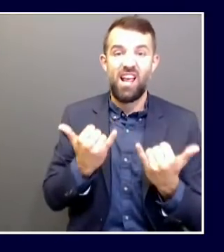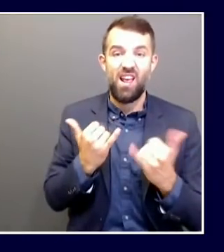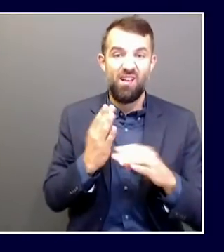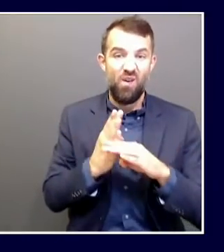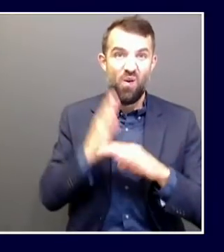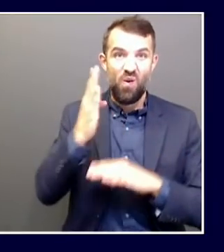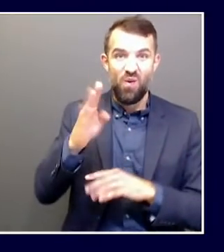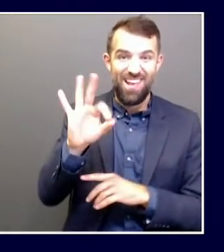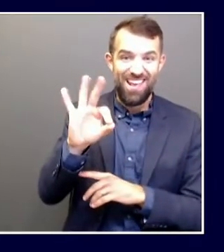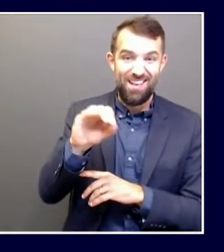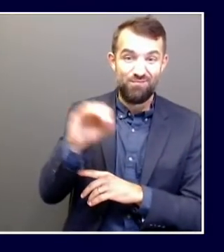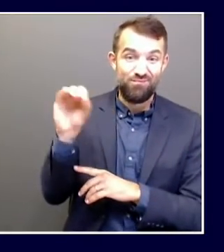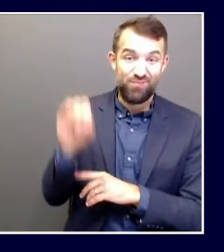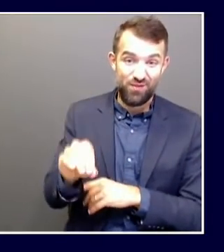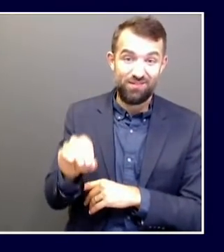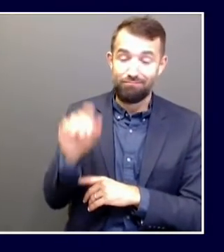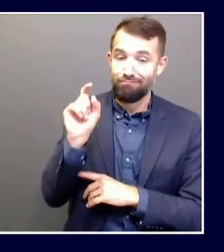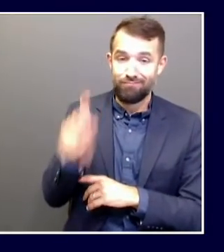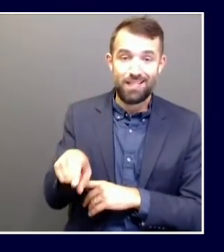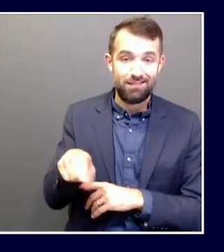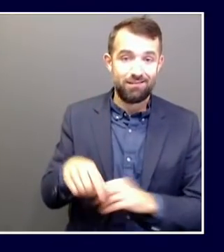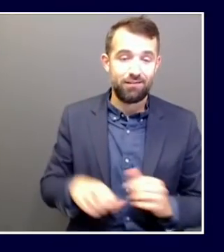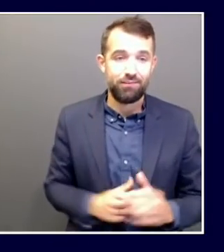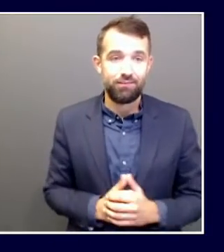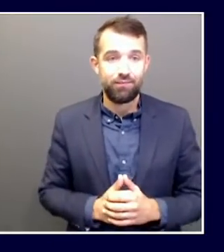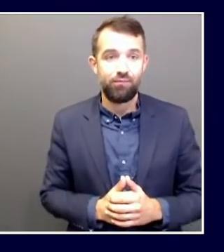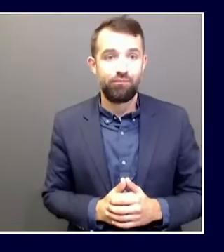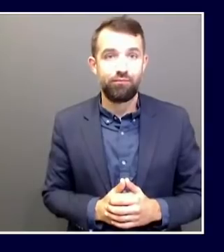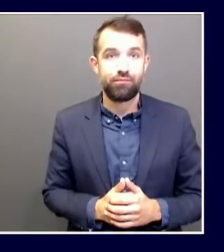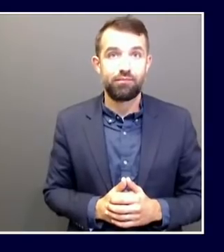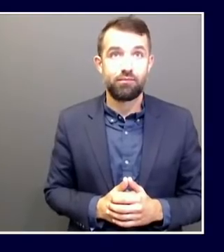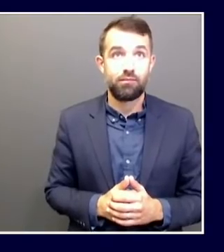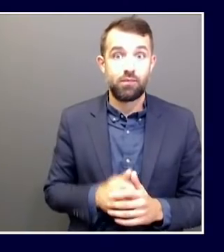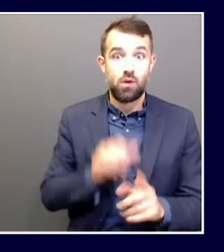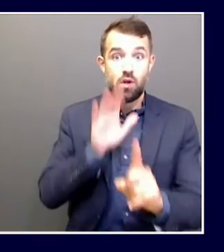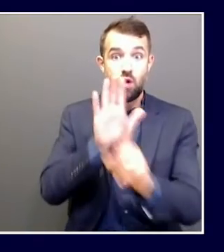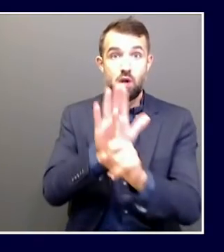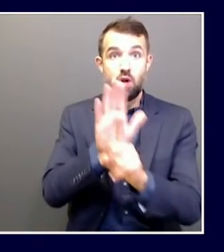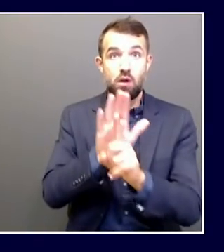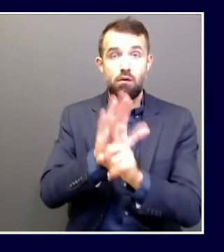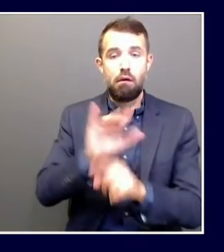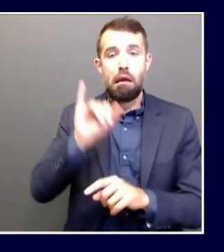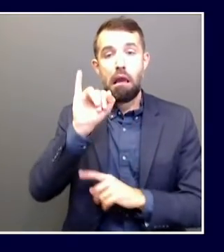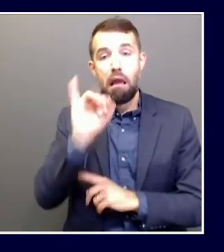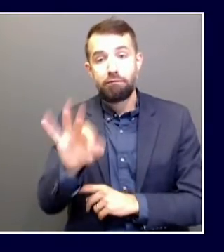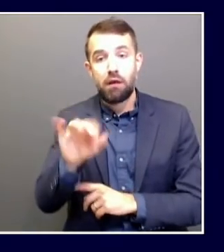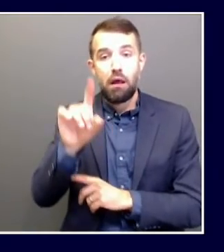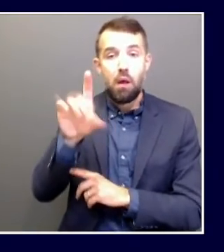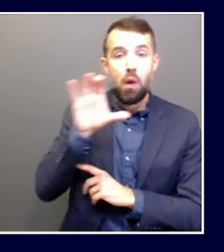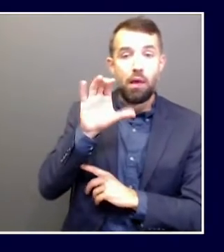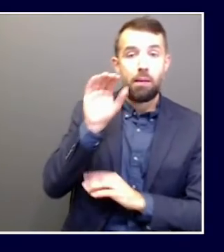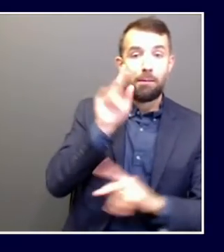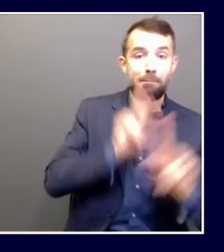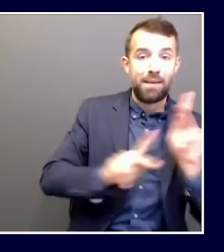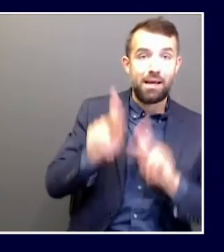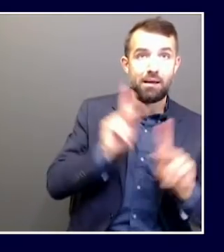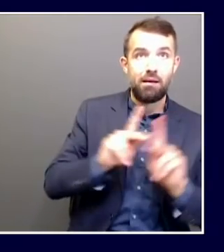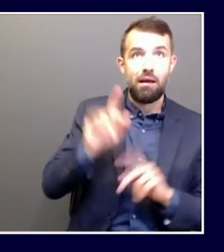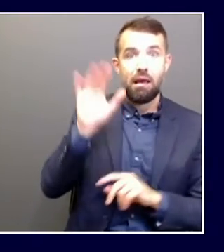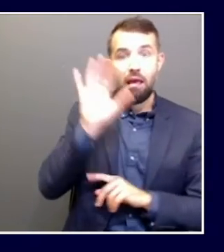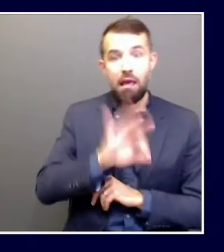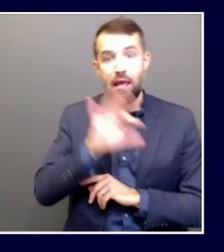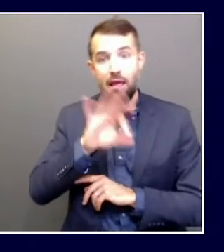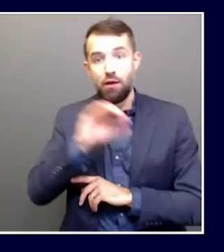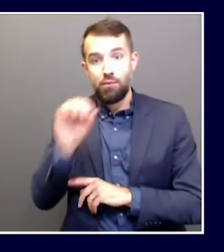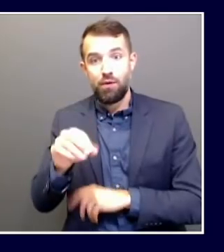around 90%. So in your hypothetical, Chris, if there were 100 people in a room, 99, let's